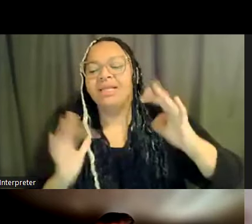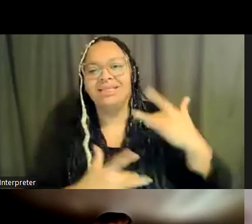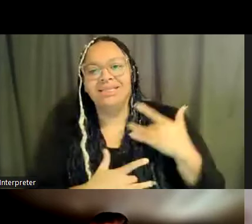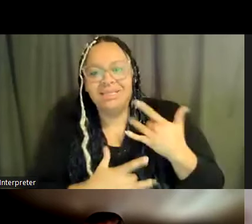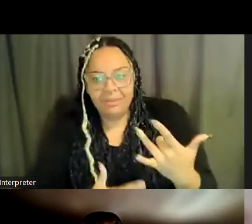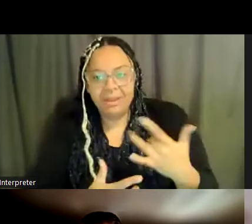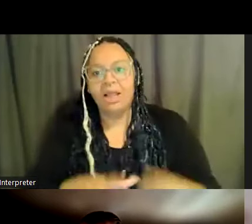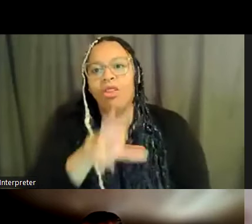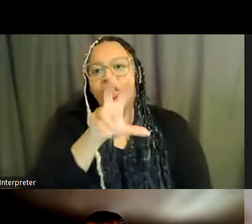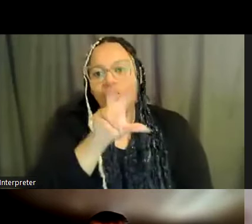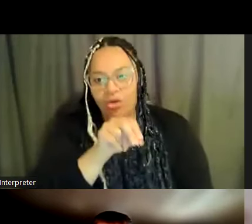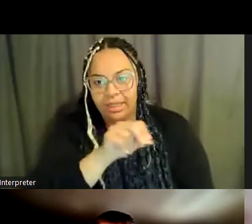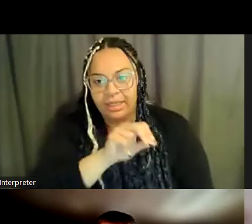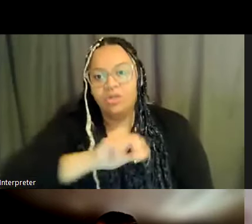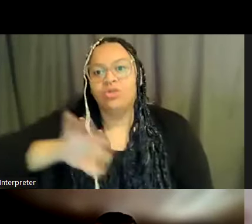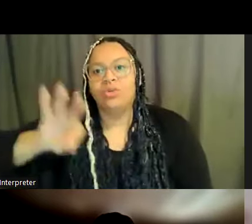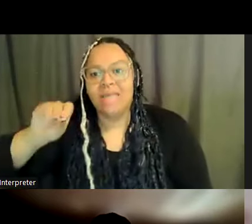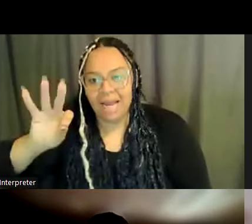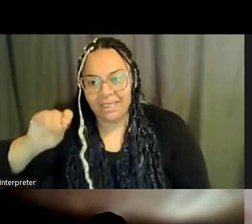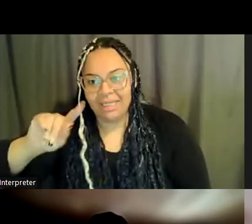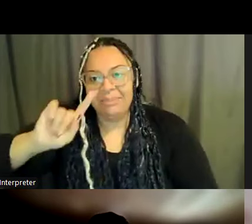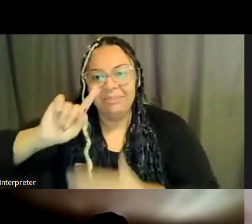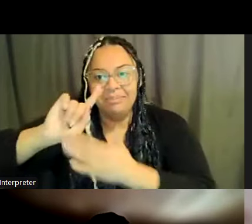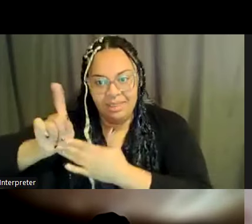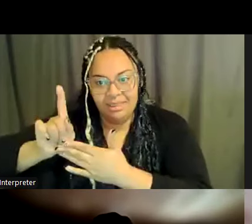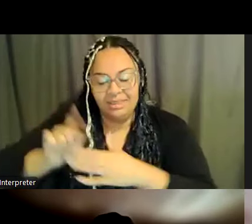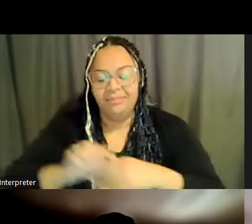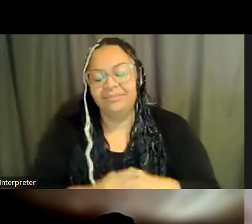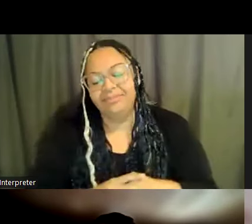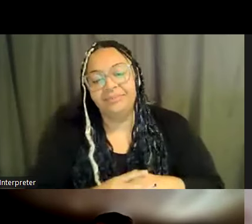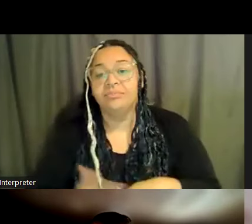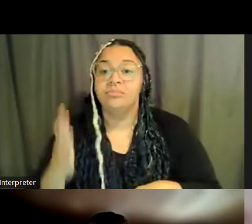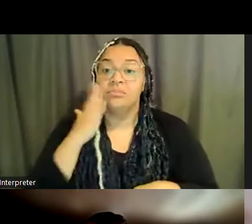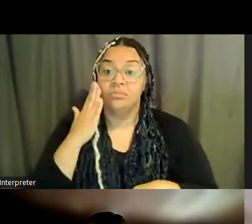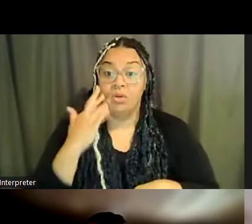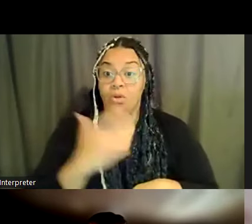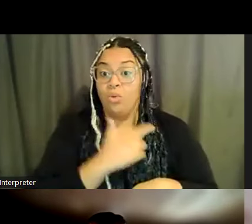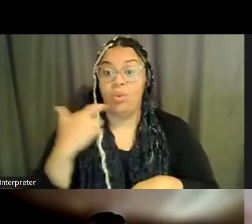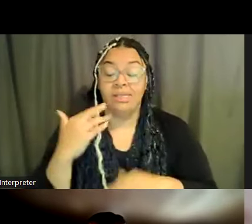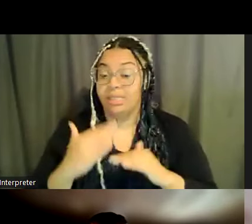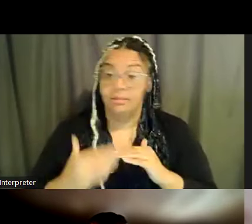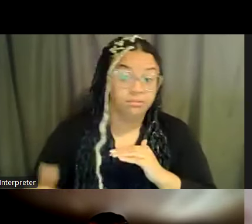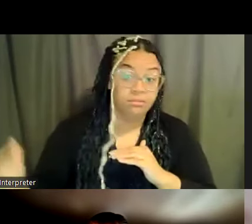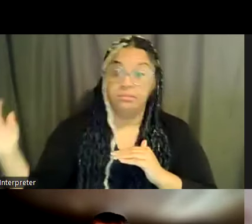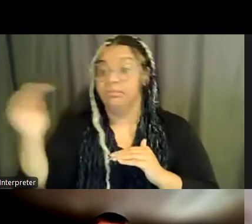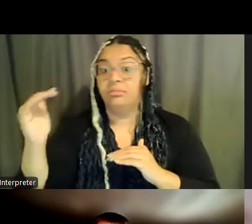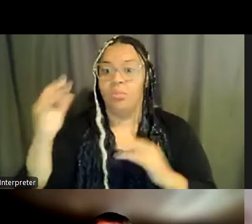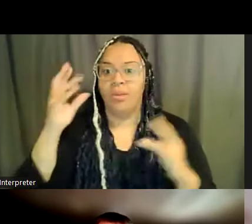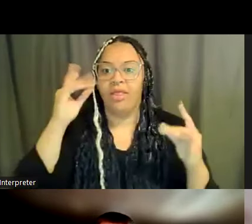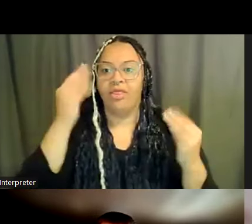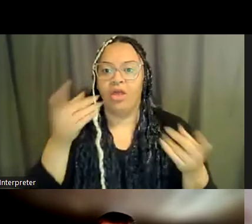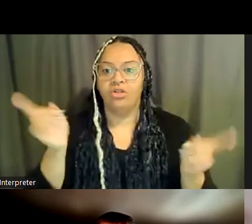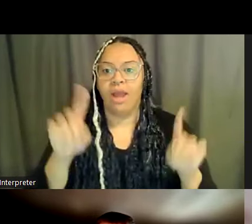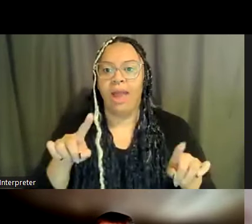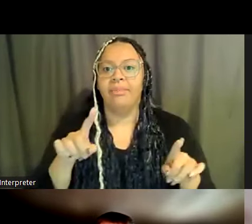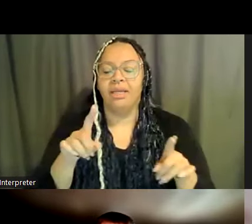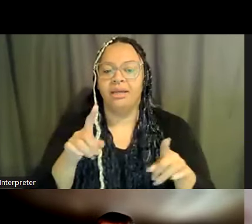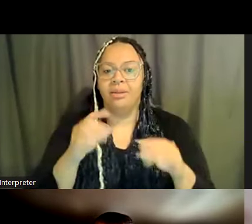30 to 90 minutes. Now, what we do know is that the risk is greatest when those thoughts happen more